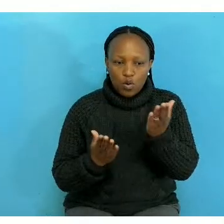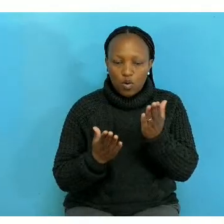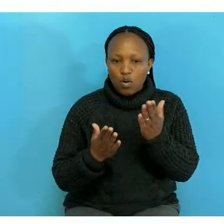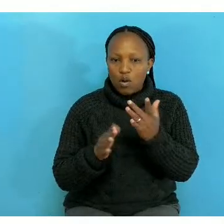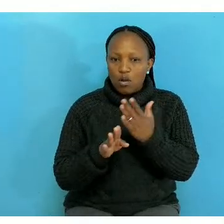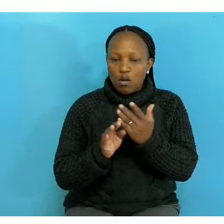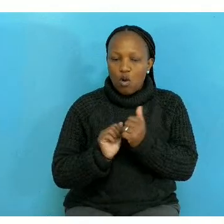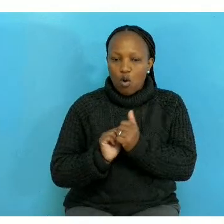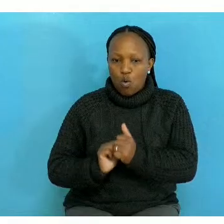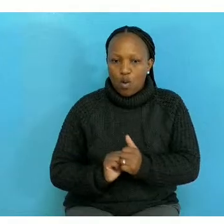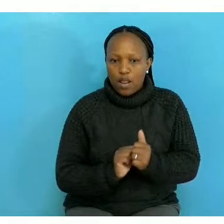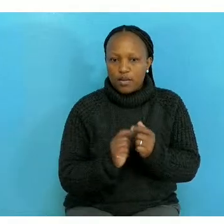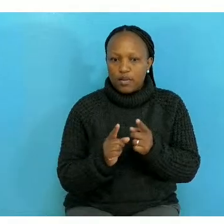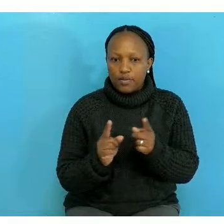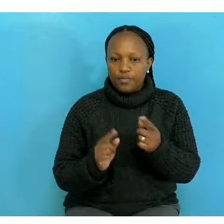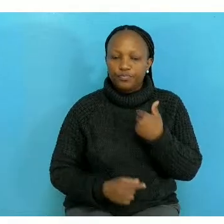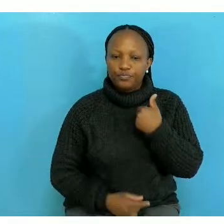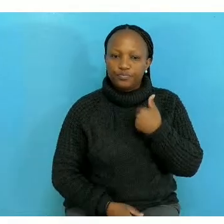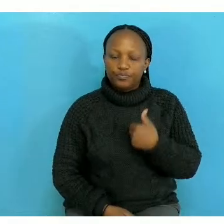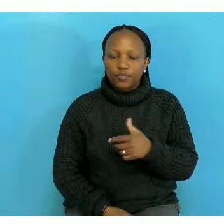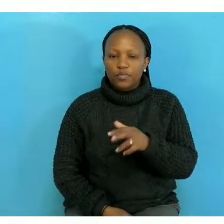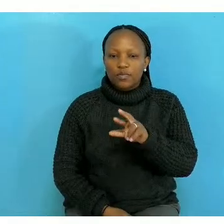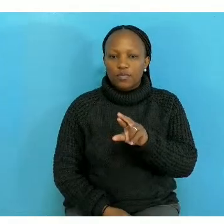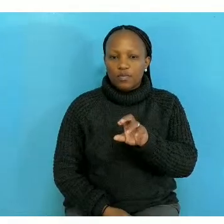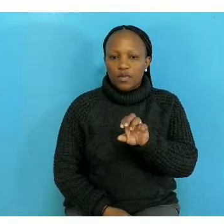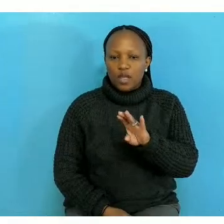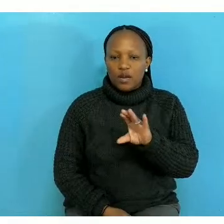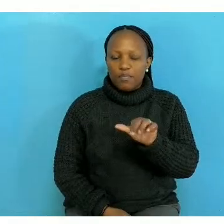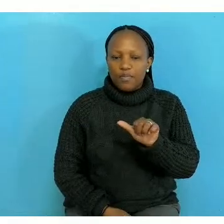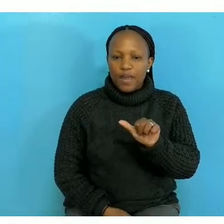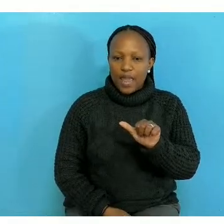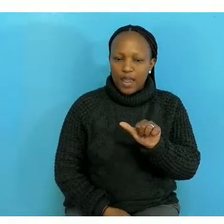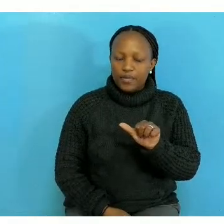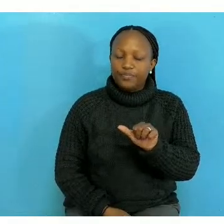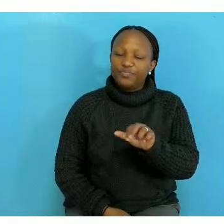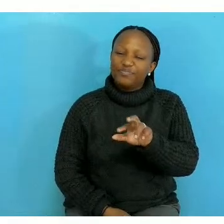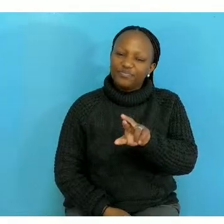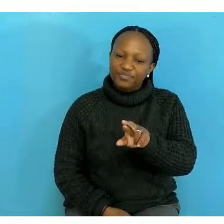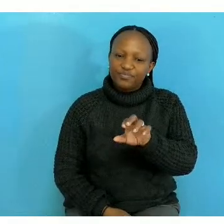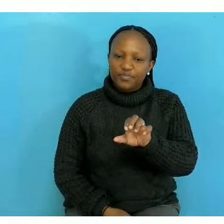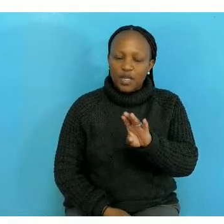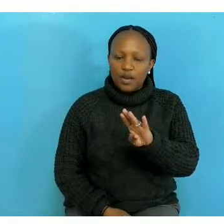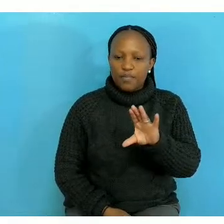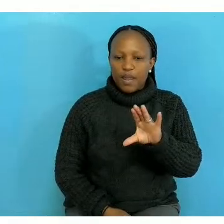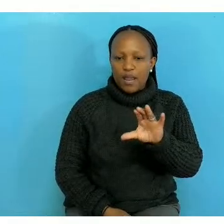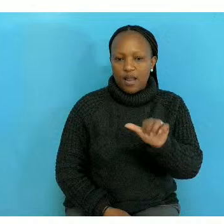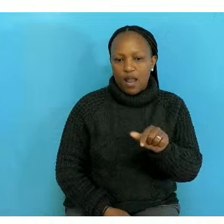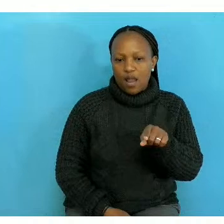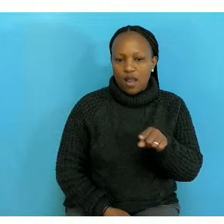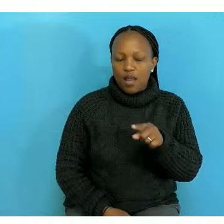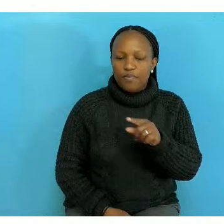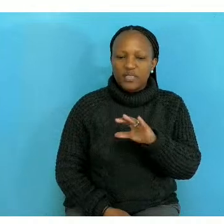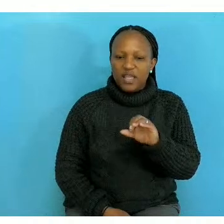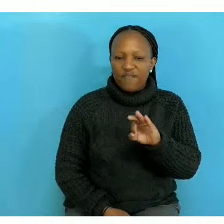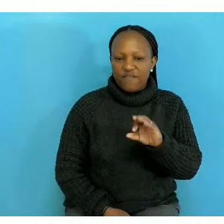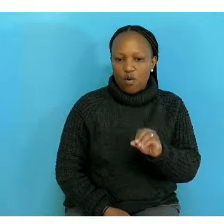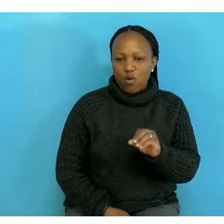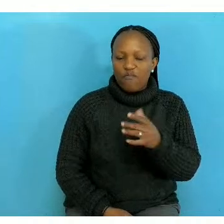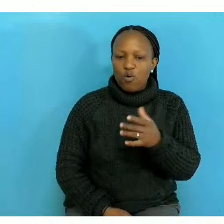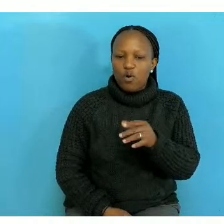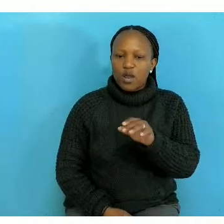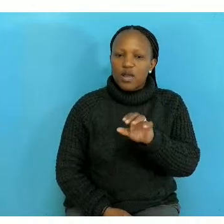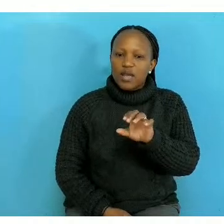Rebecca Hlabatau. I am the Chief Financial Officer at Tshwane Automotive SEZ. I'll take the